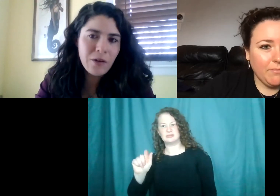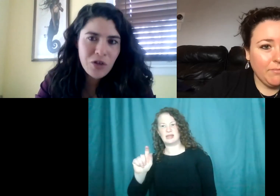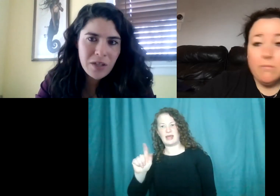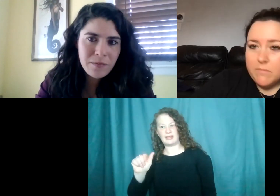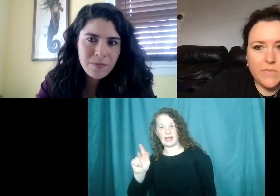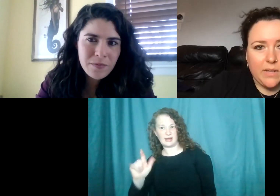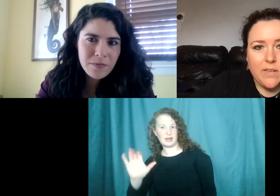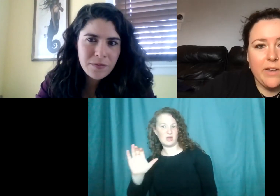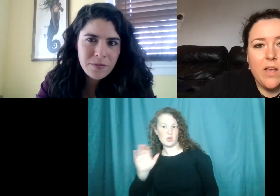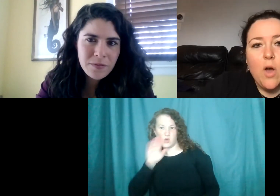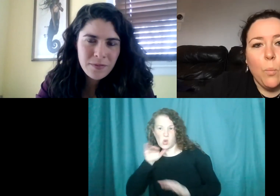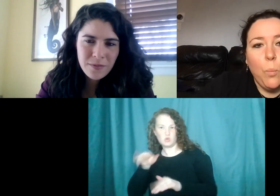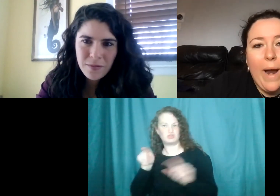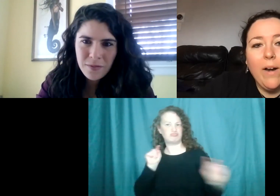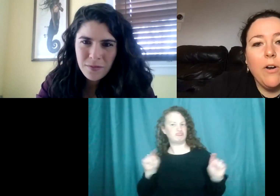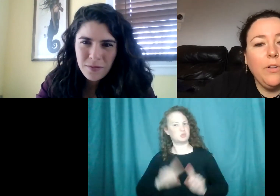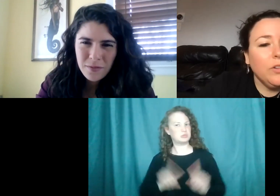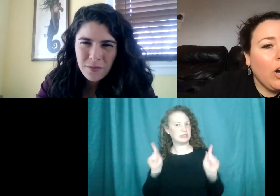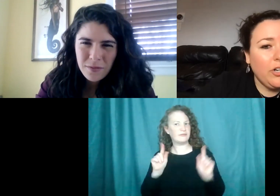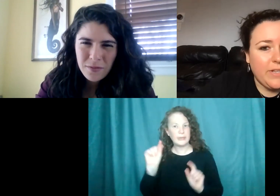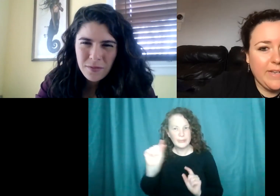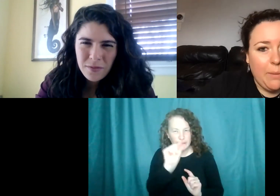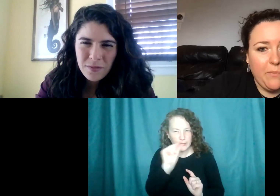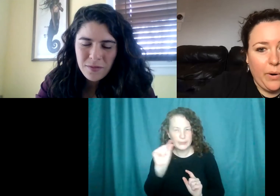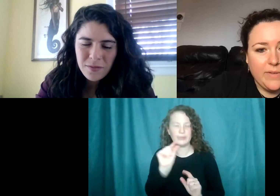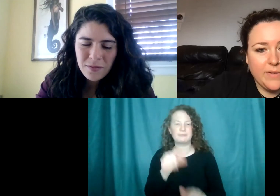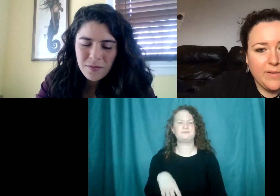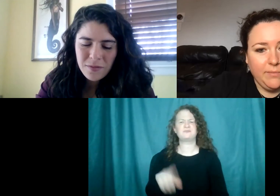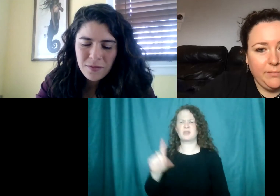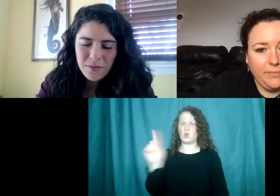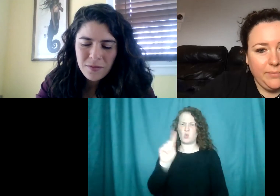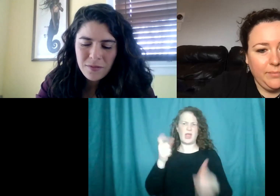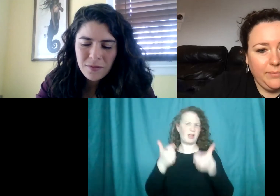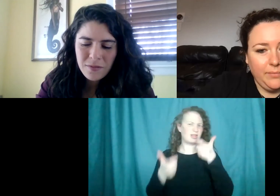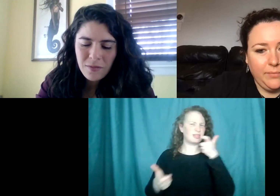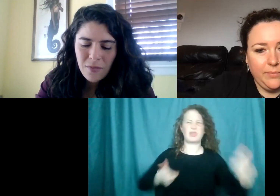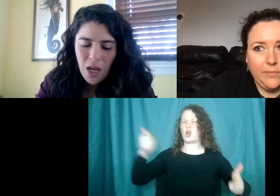Atlantic Ocean. Sounds good. Where are the largest kelp forests?